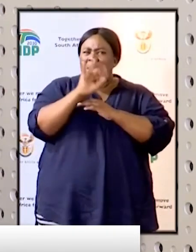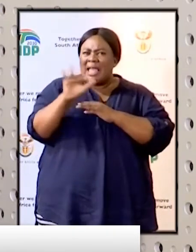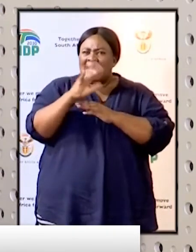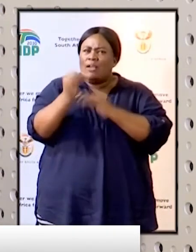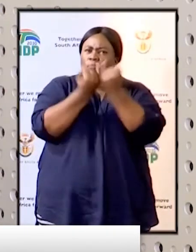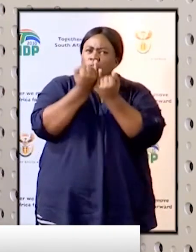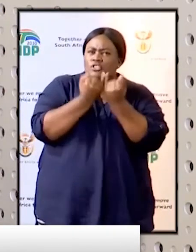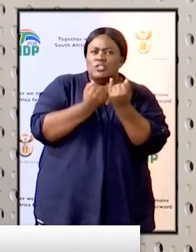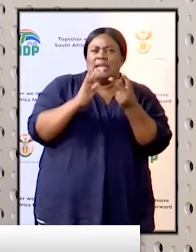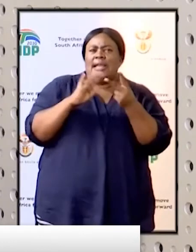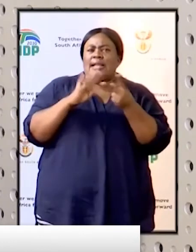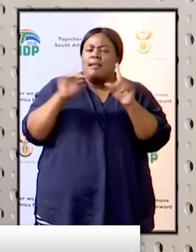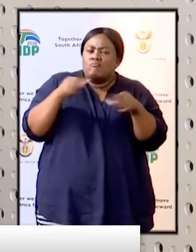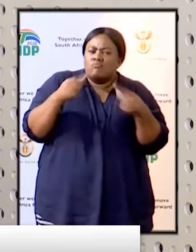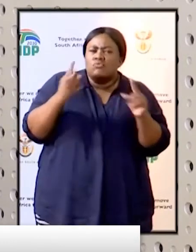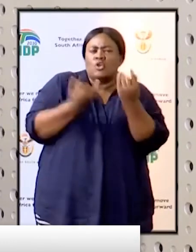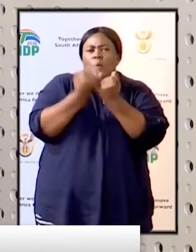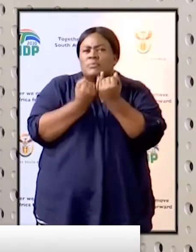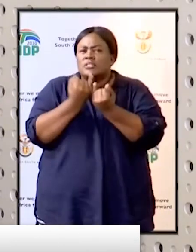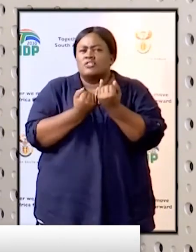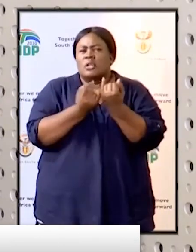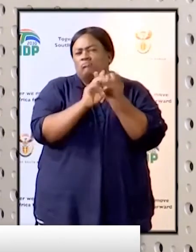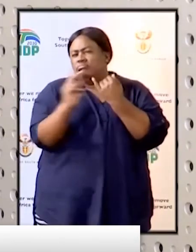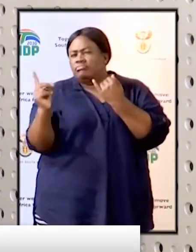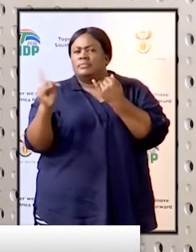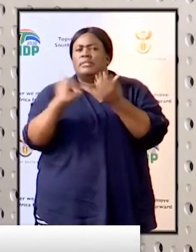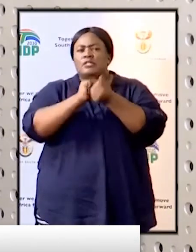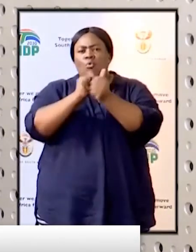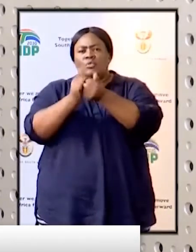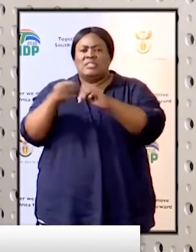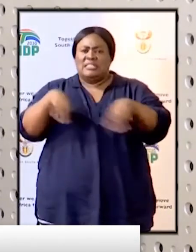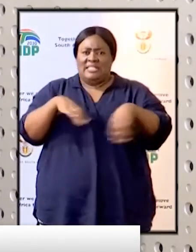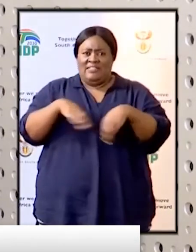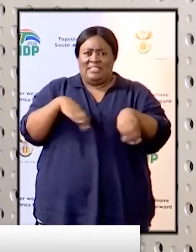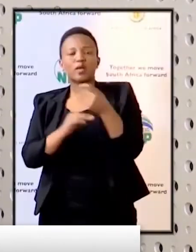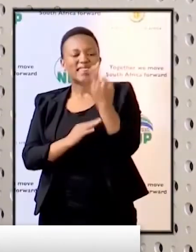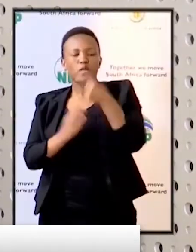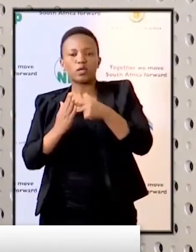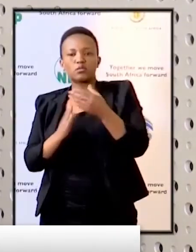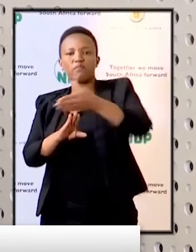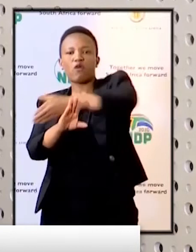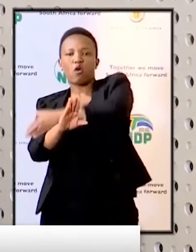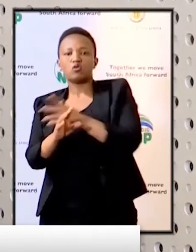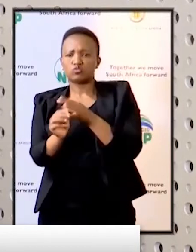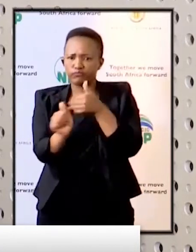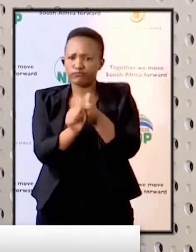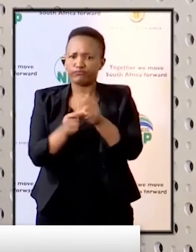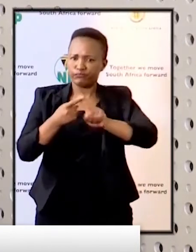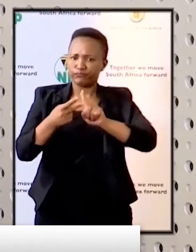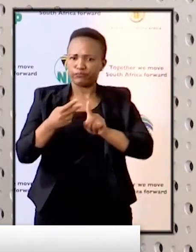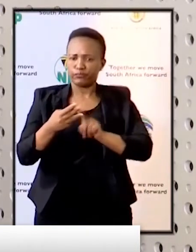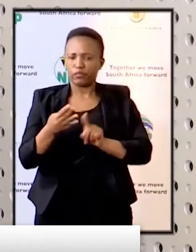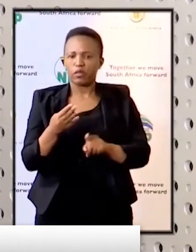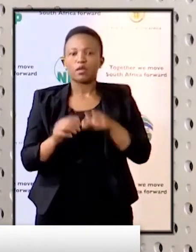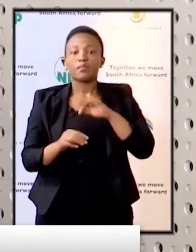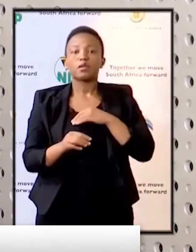your school music competitions, and all sporting activities, including school trips. So I'm saying from the 18th, the